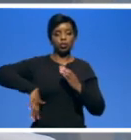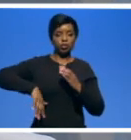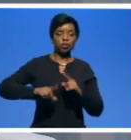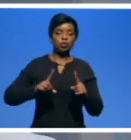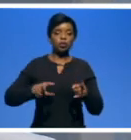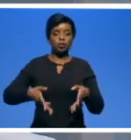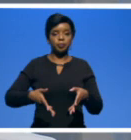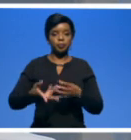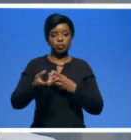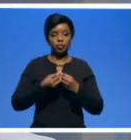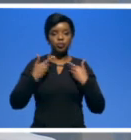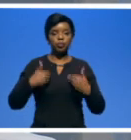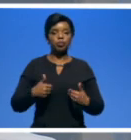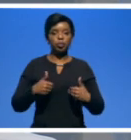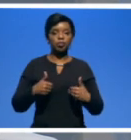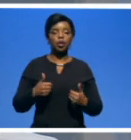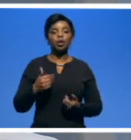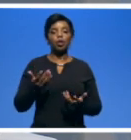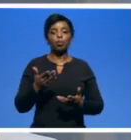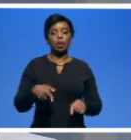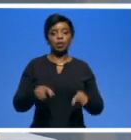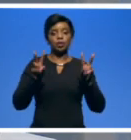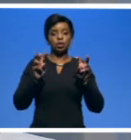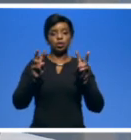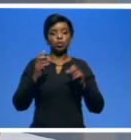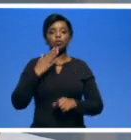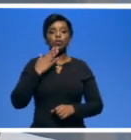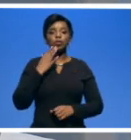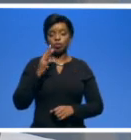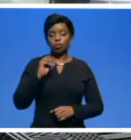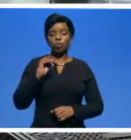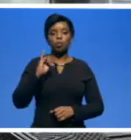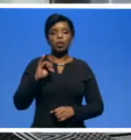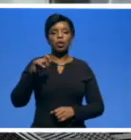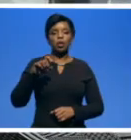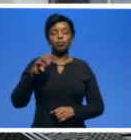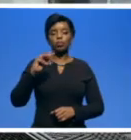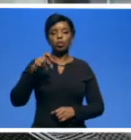help unpack the topic in the CGEs, it's Mpilo Malibe